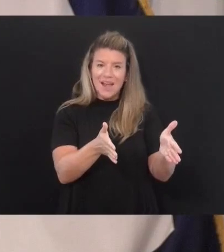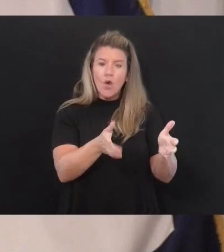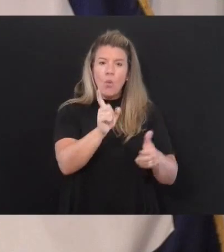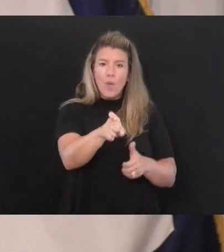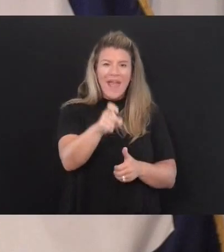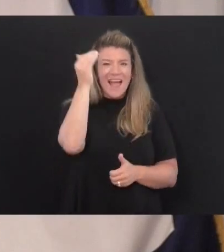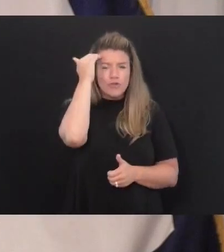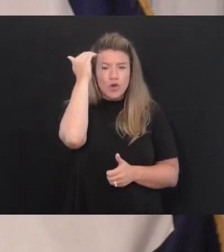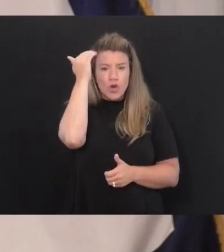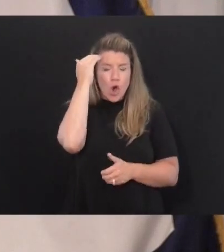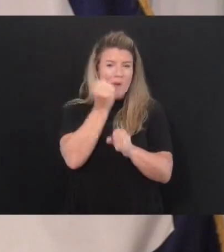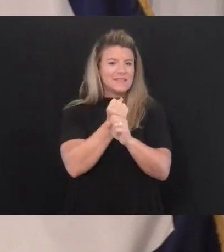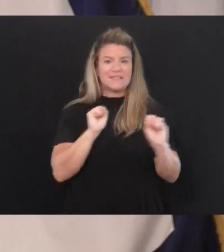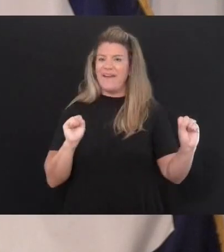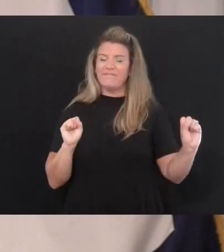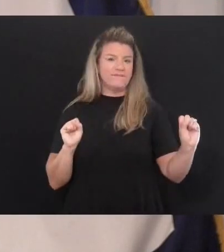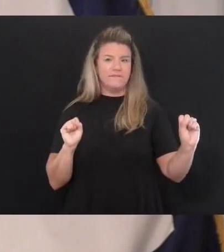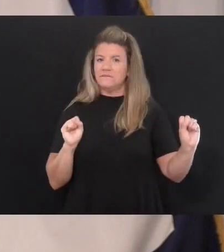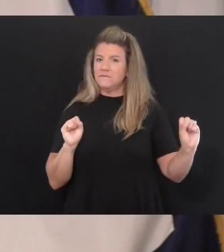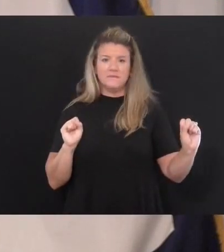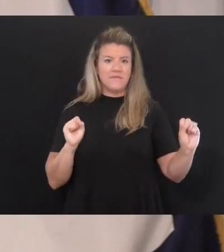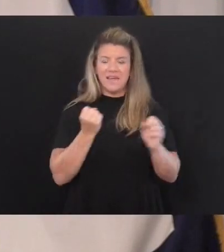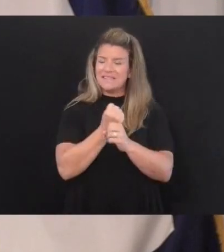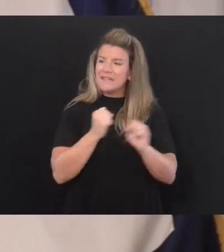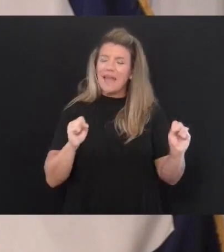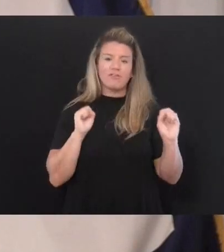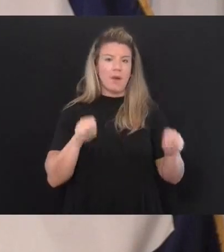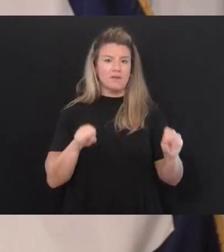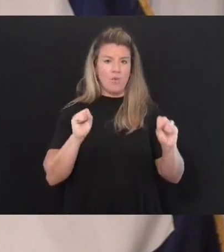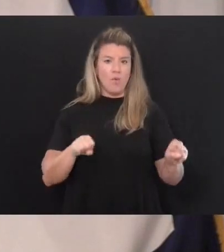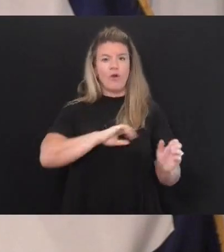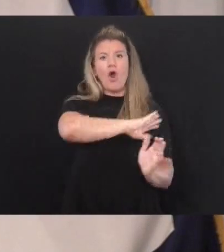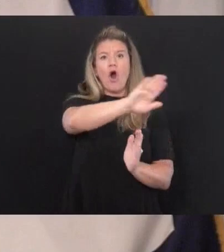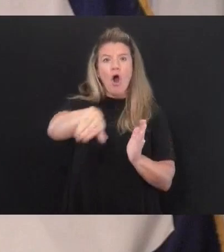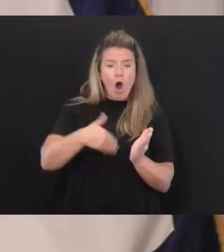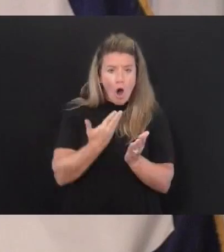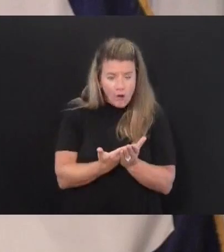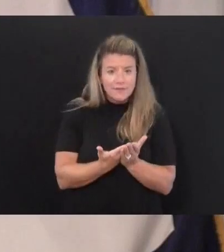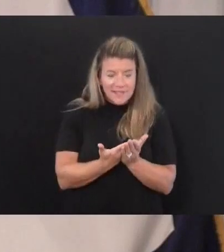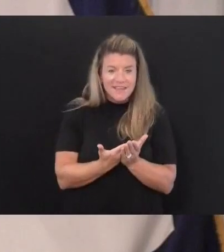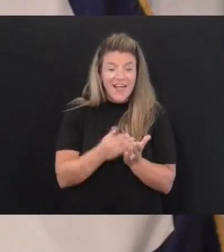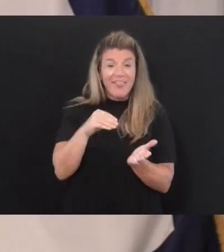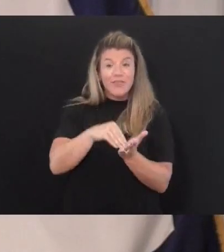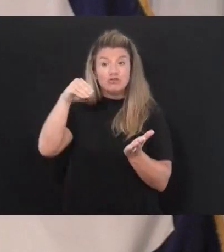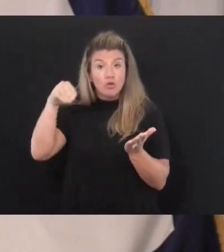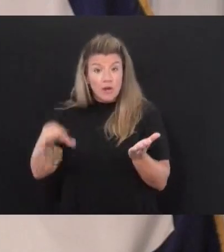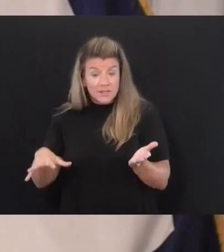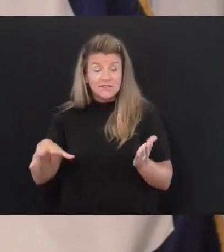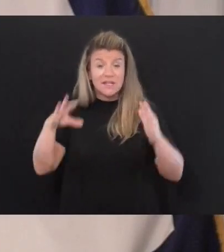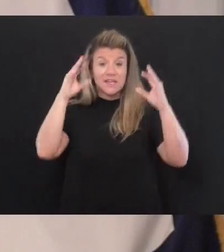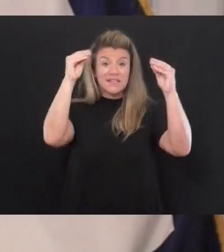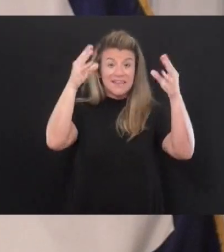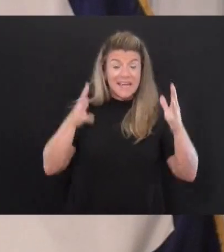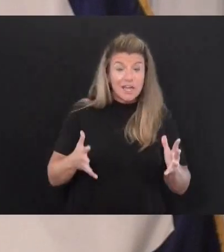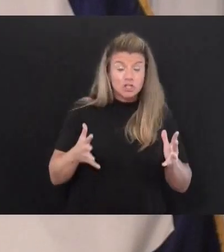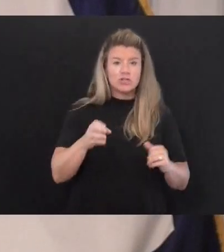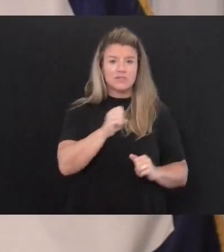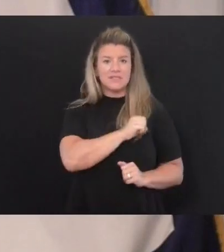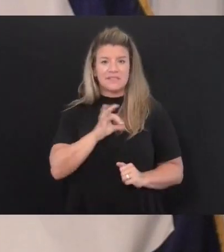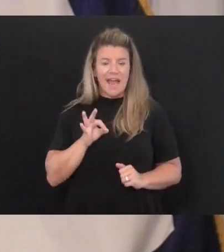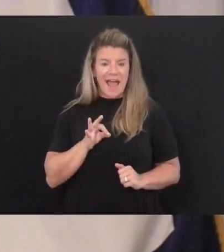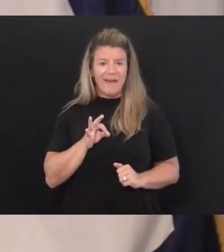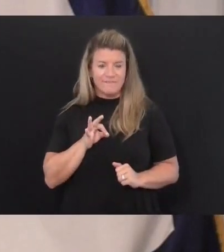do there, and then what we're going to do is we're going to phase our highways in. And we're going to